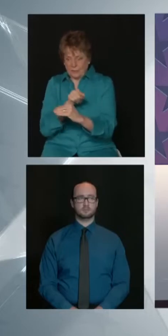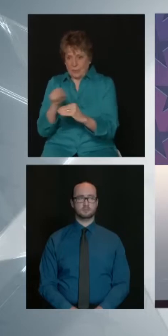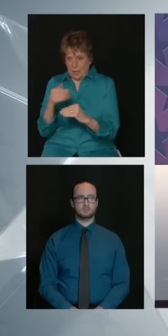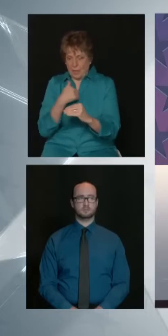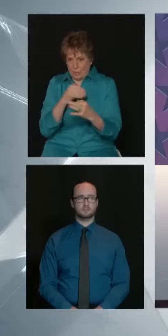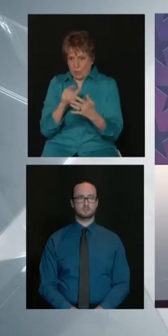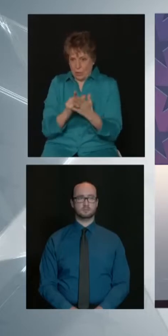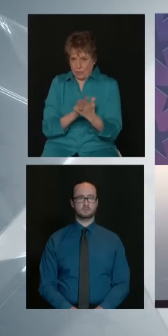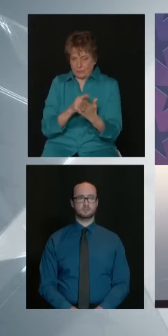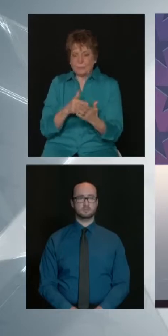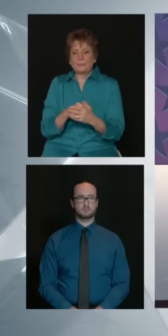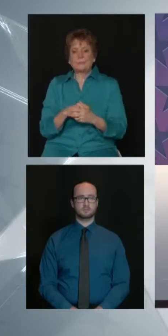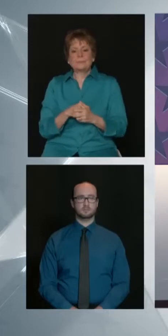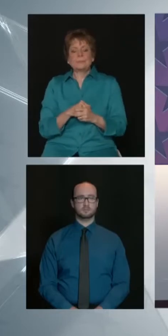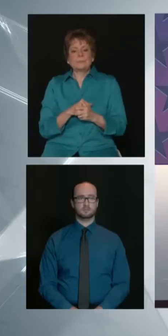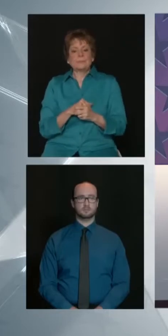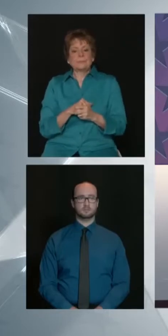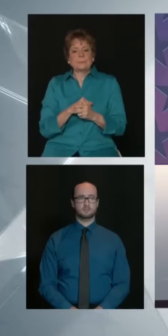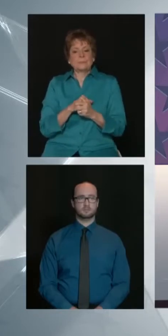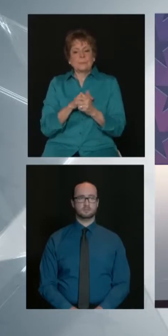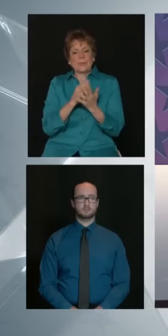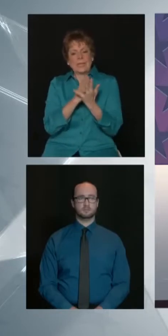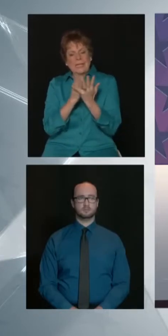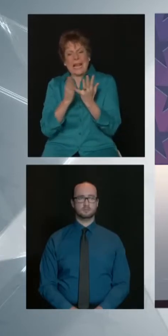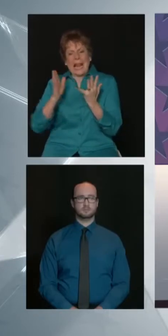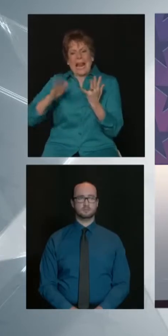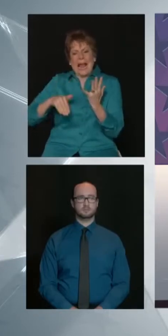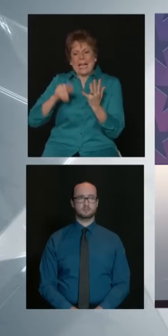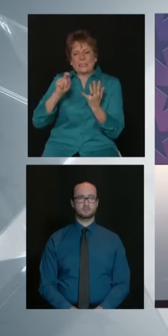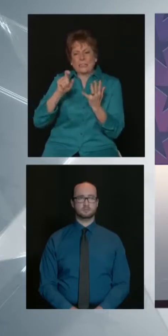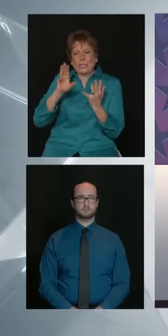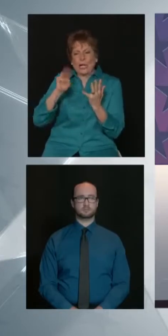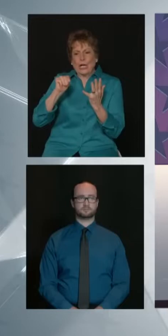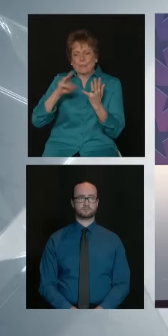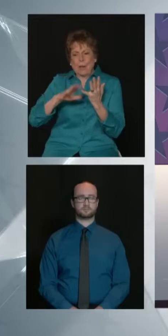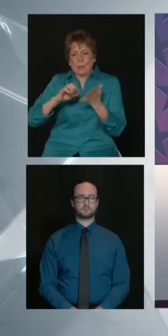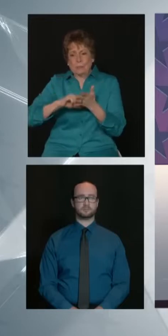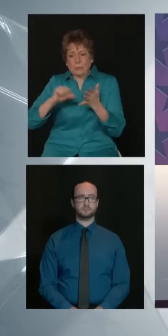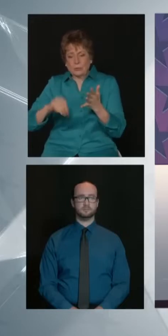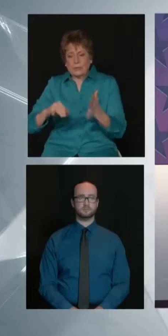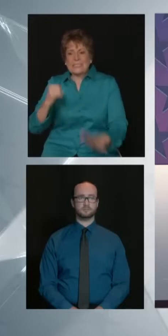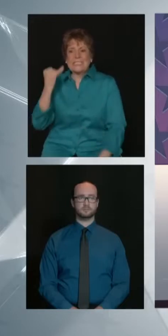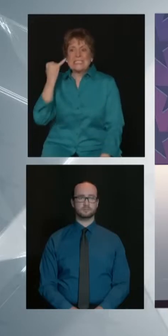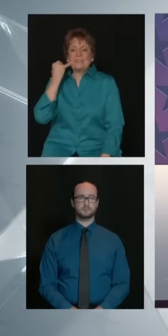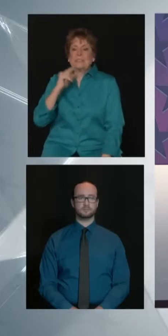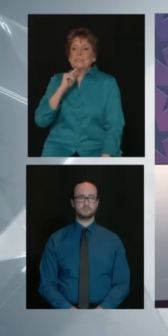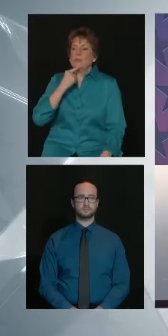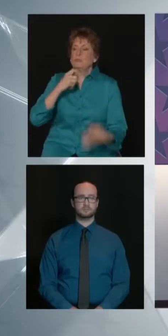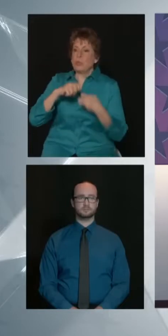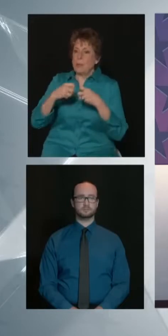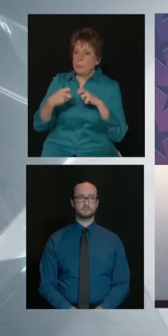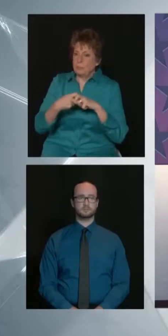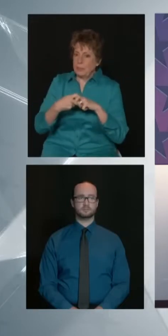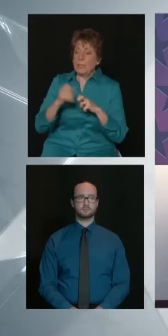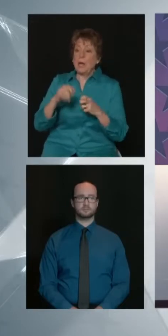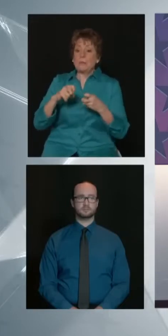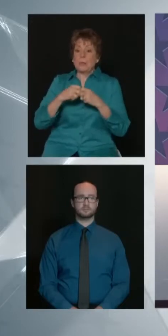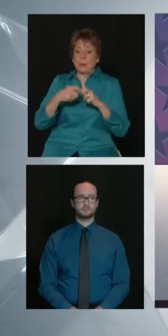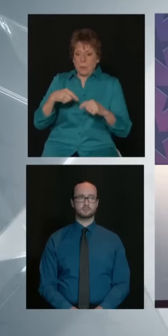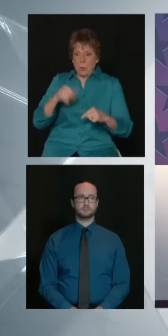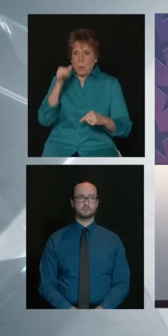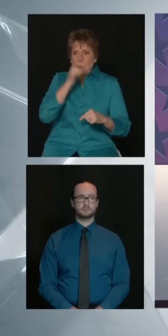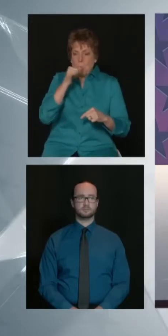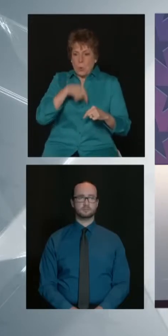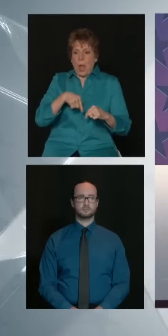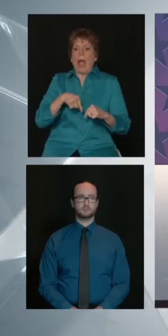only happens when there is a serious problem. And, you know, that's what I support. And what he says about the legislation that I